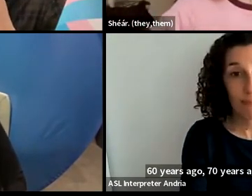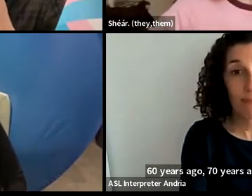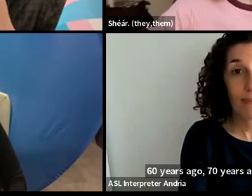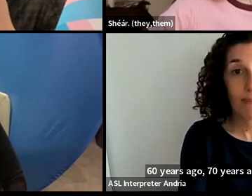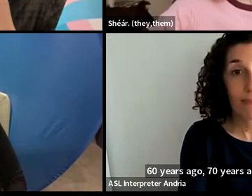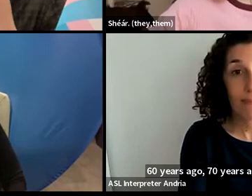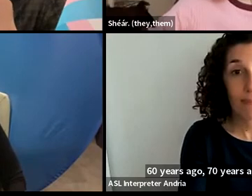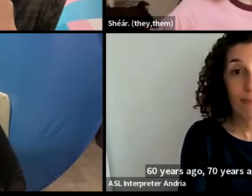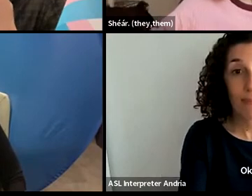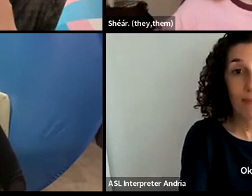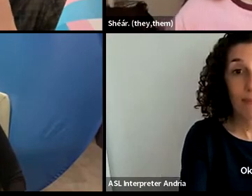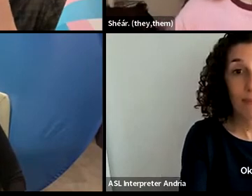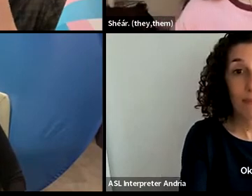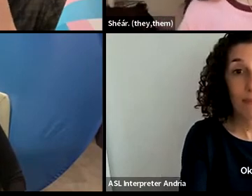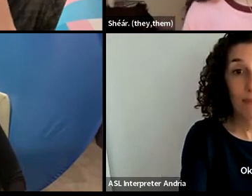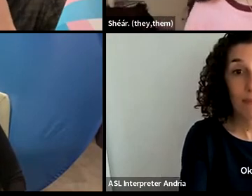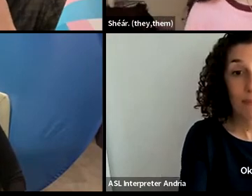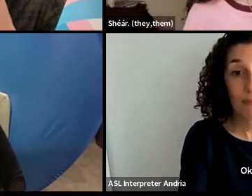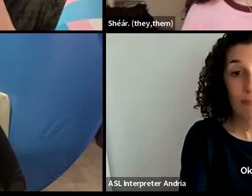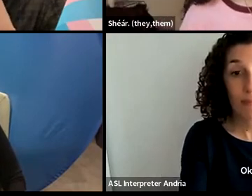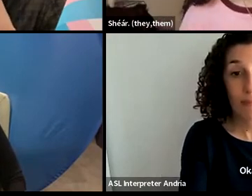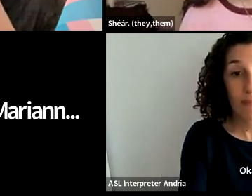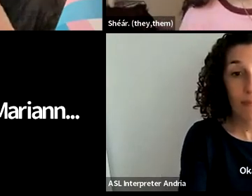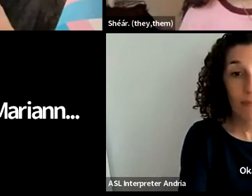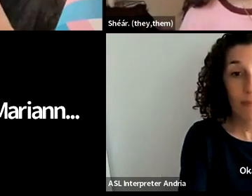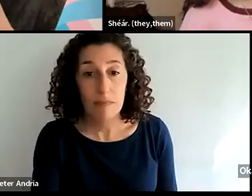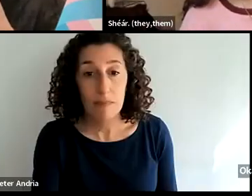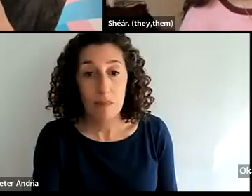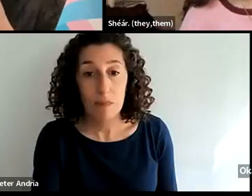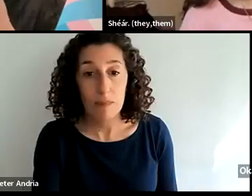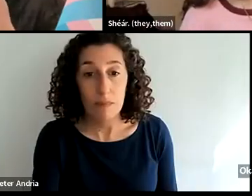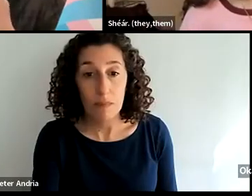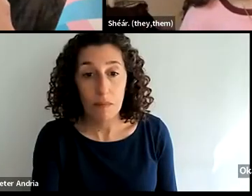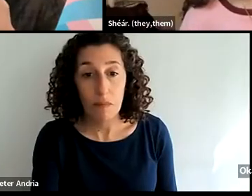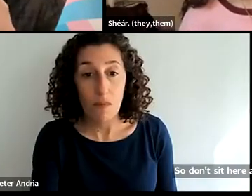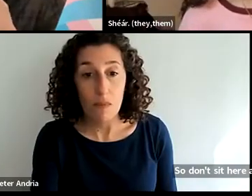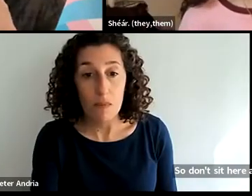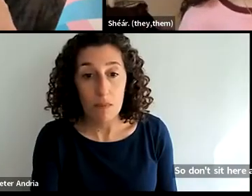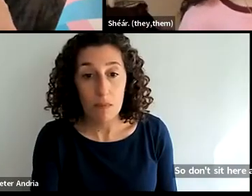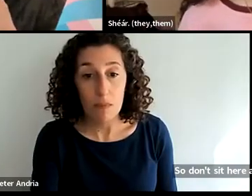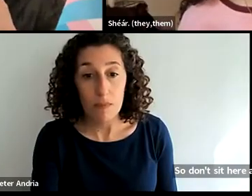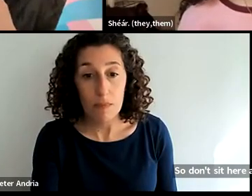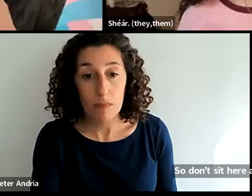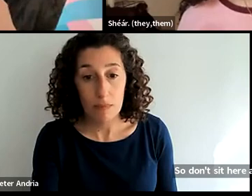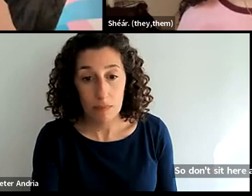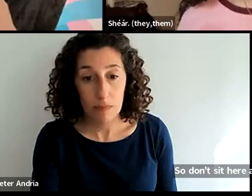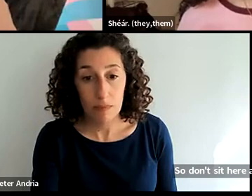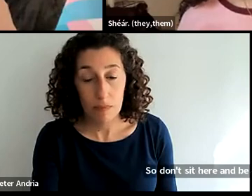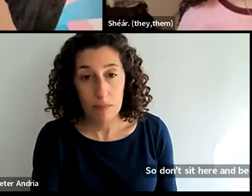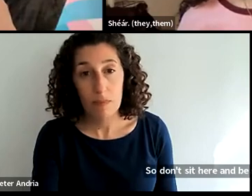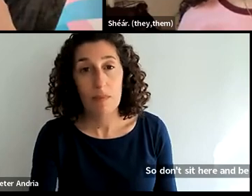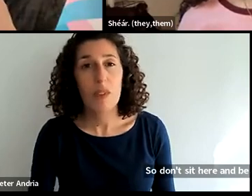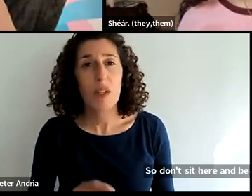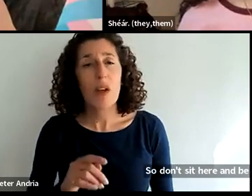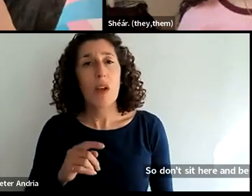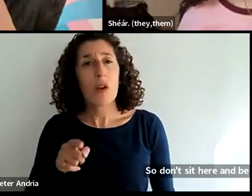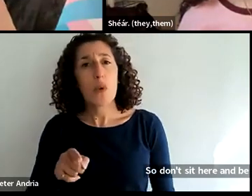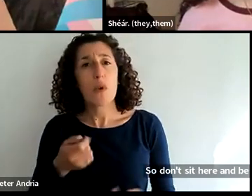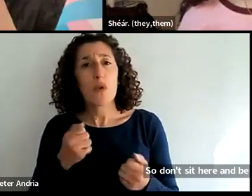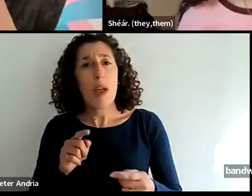So don't sit here and be so quick to jump on the bandwagon. Oh, a trans woman can never be me. You're trying to be me. No, I'm